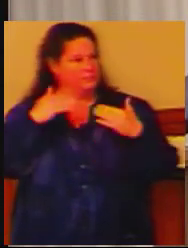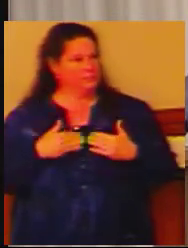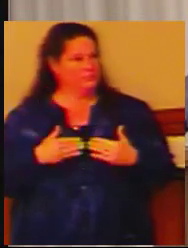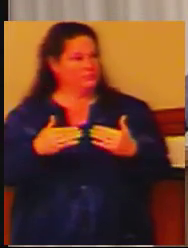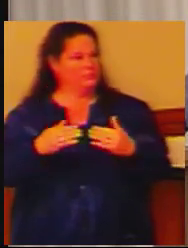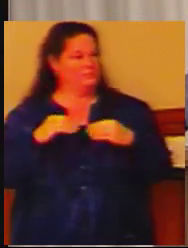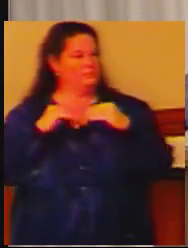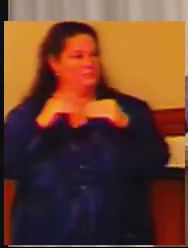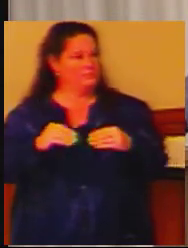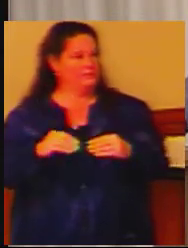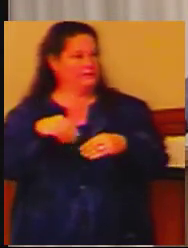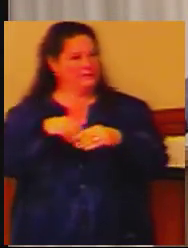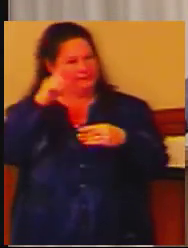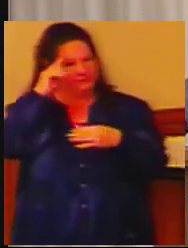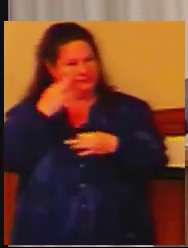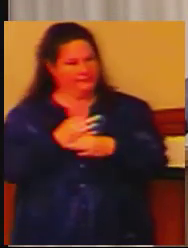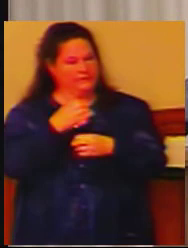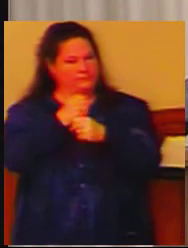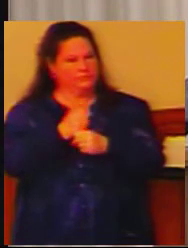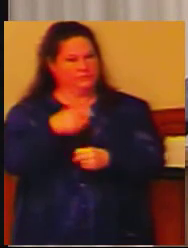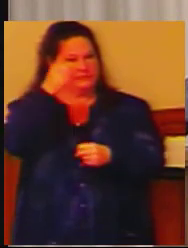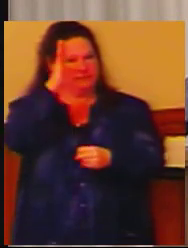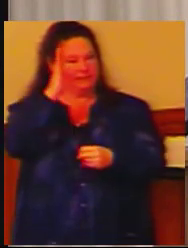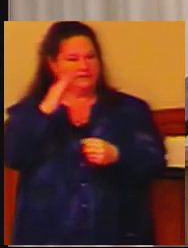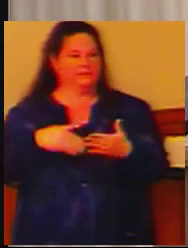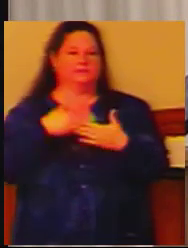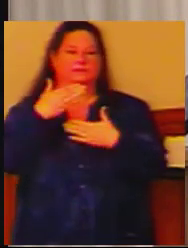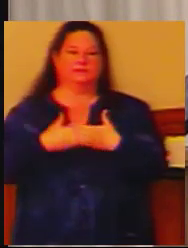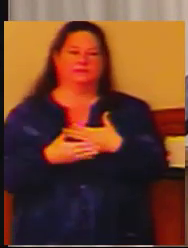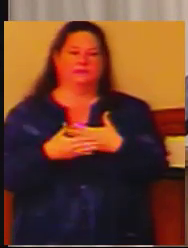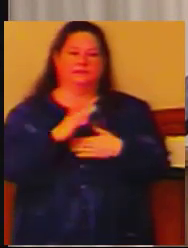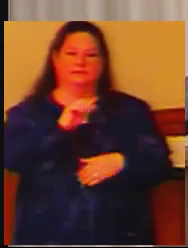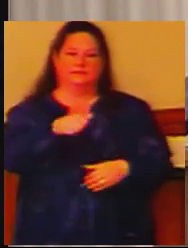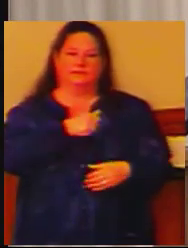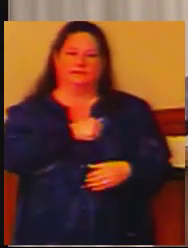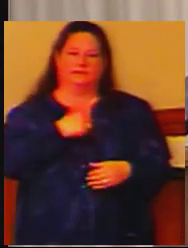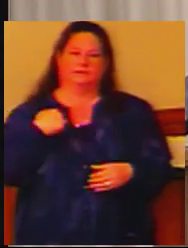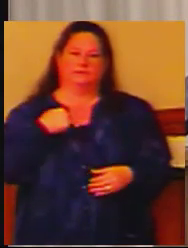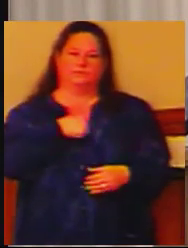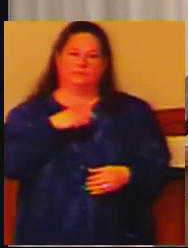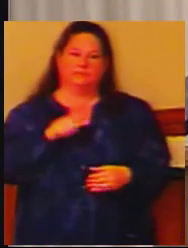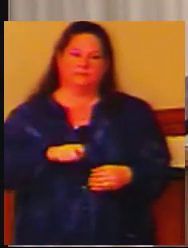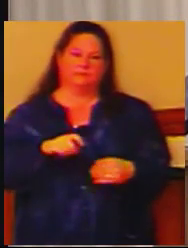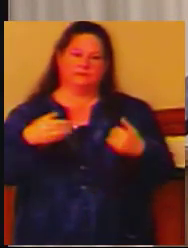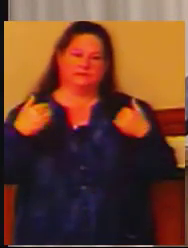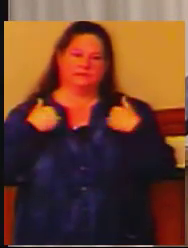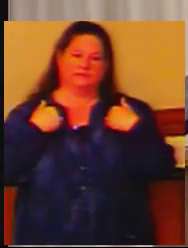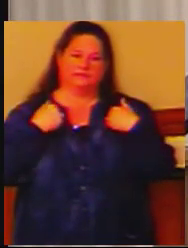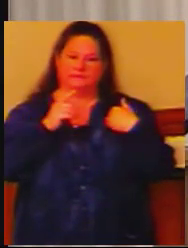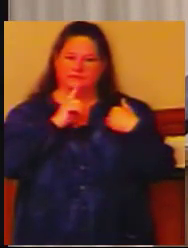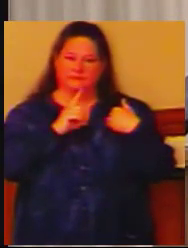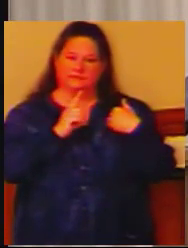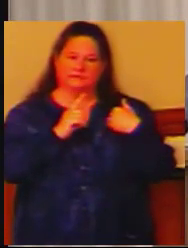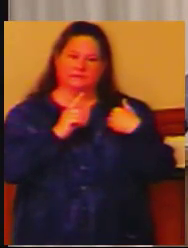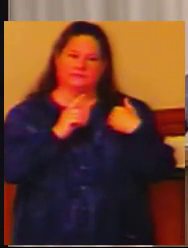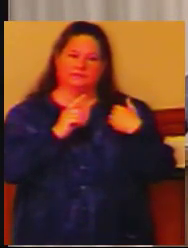in the faith and the trust in God that we need. The next thing, the attitudes that we have to have, is